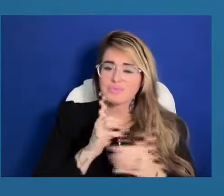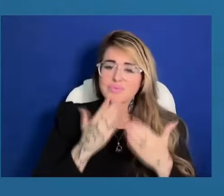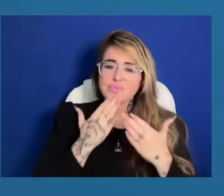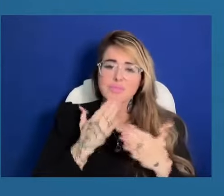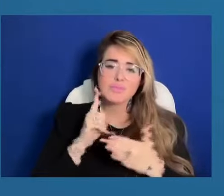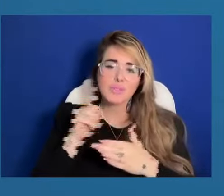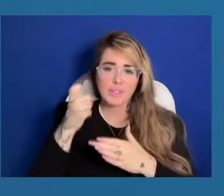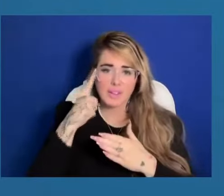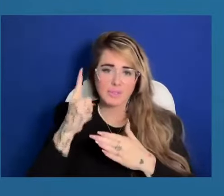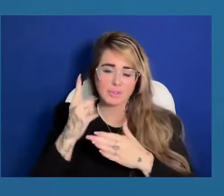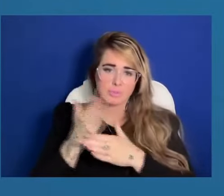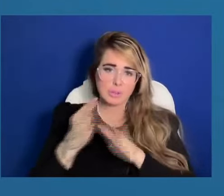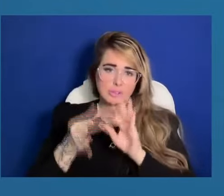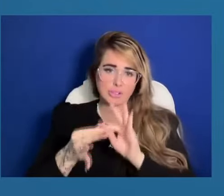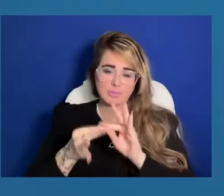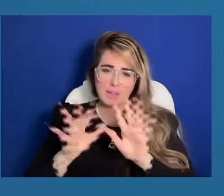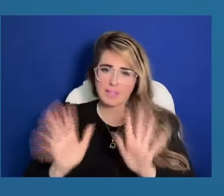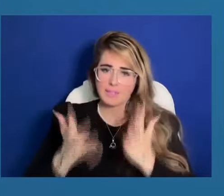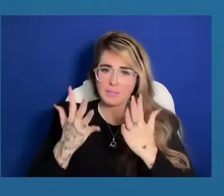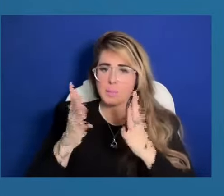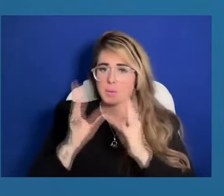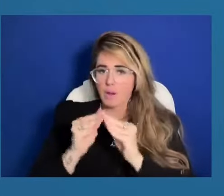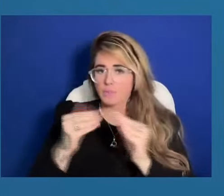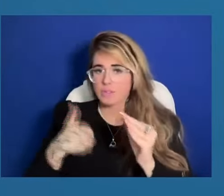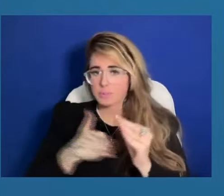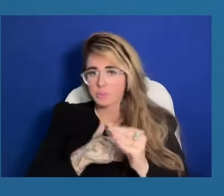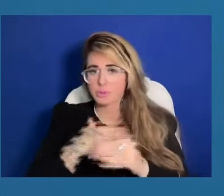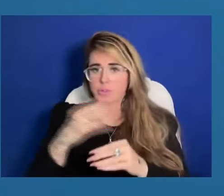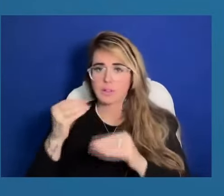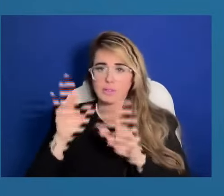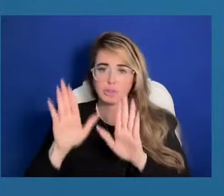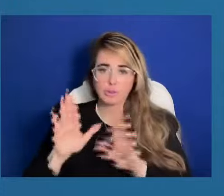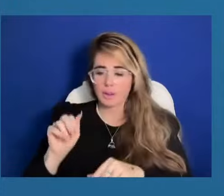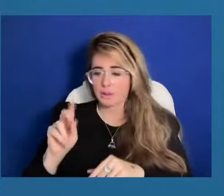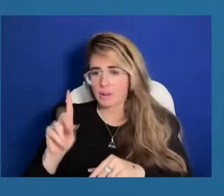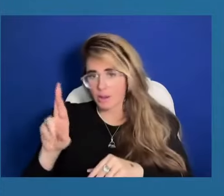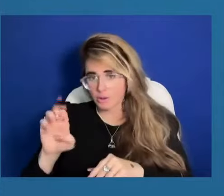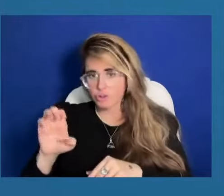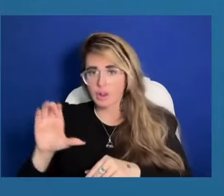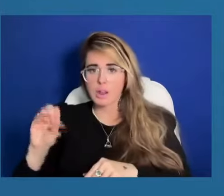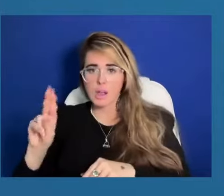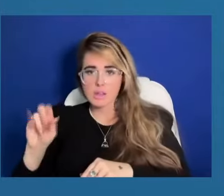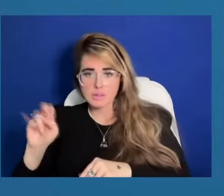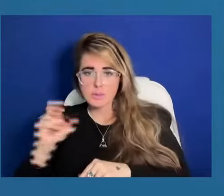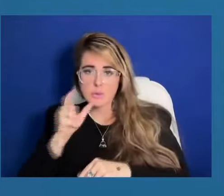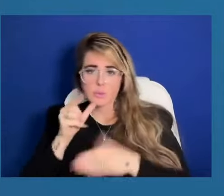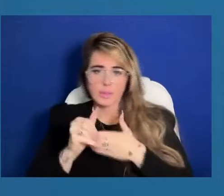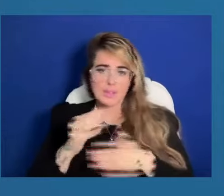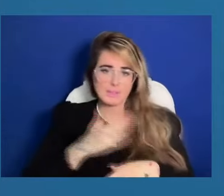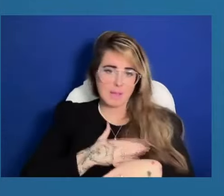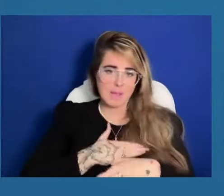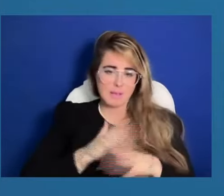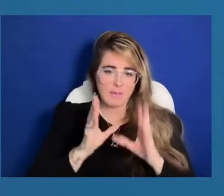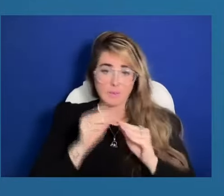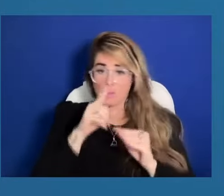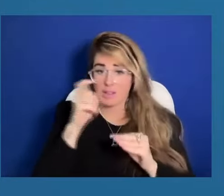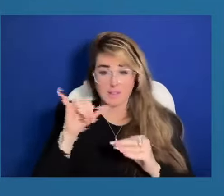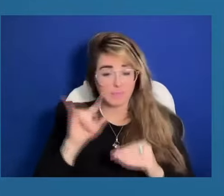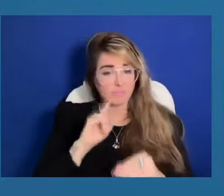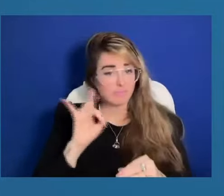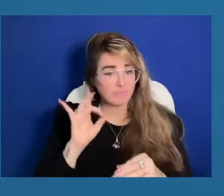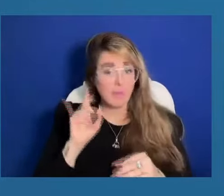partnership, and I want to lift up my conference members and the great Andrea Stewart-Cousins, who leads my conference, because that was brutal, but we got